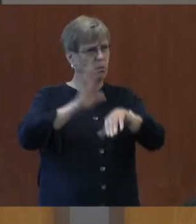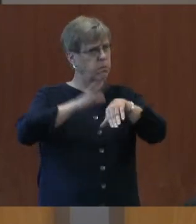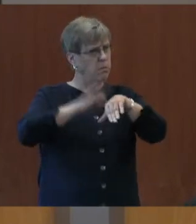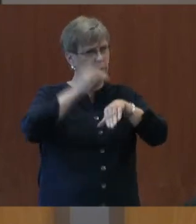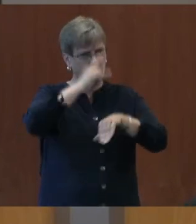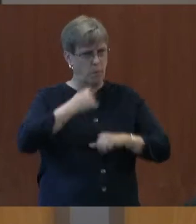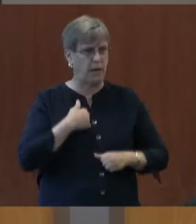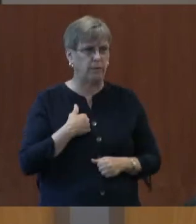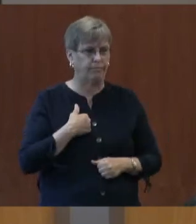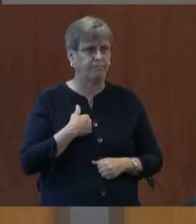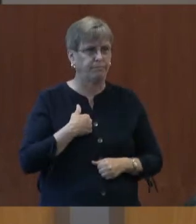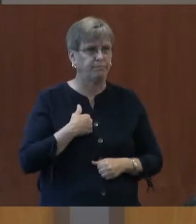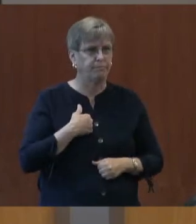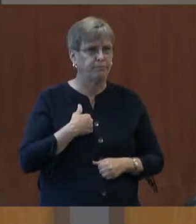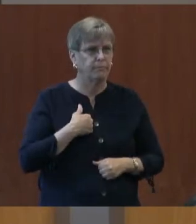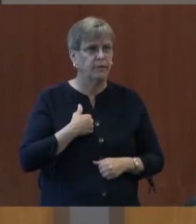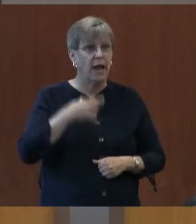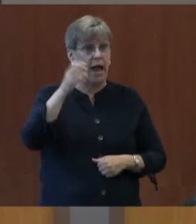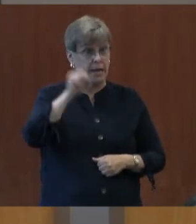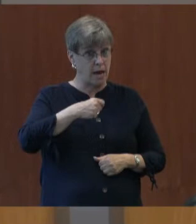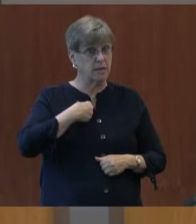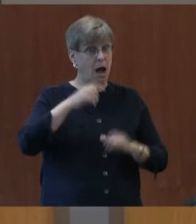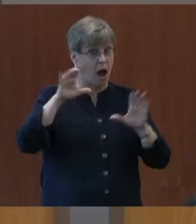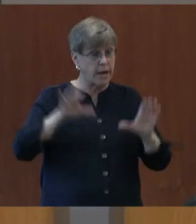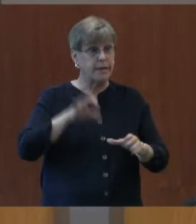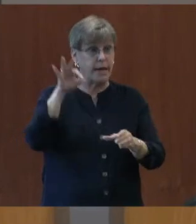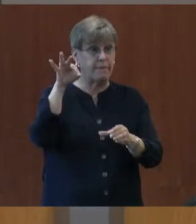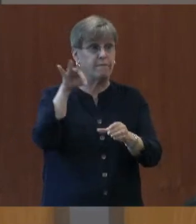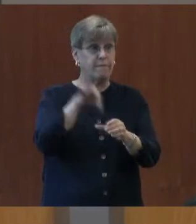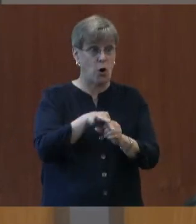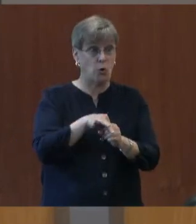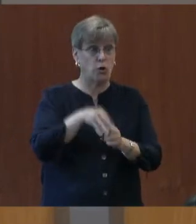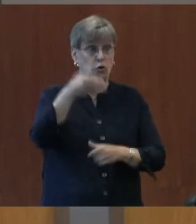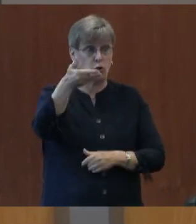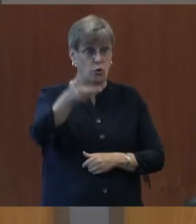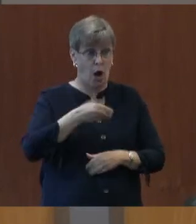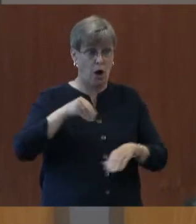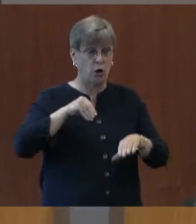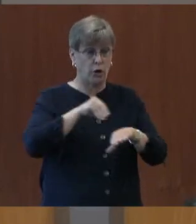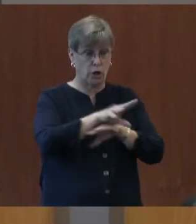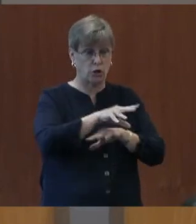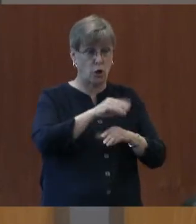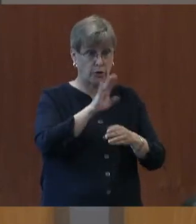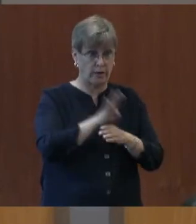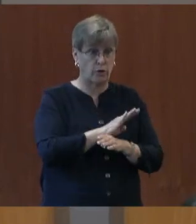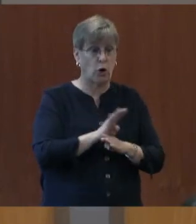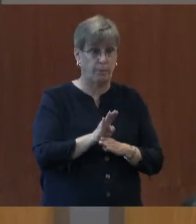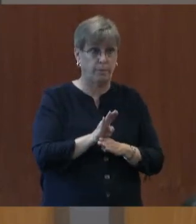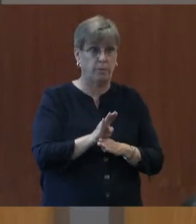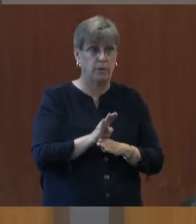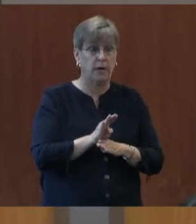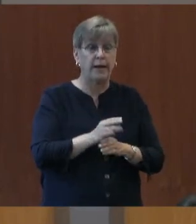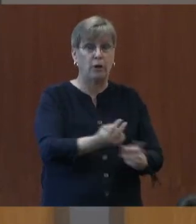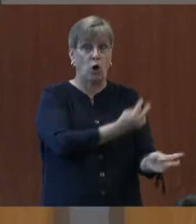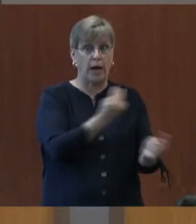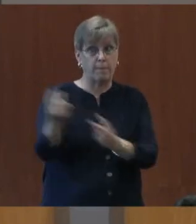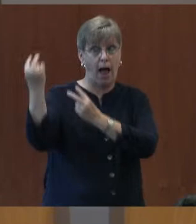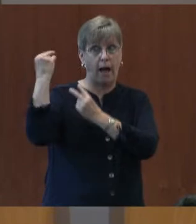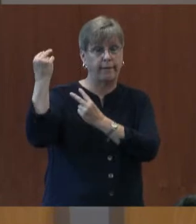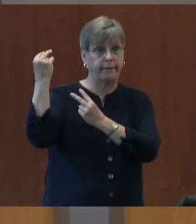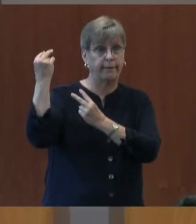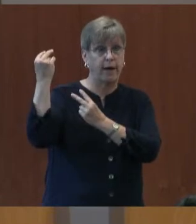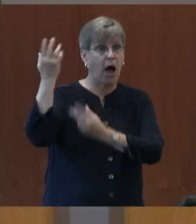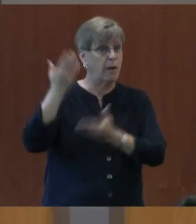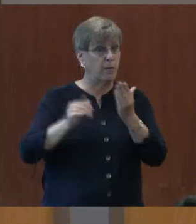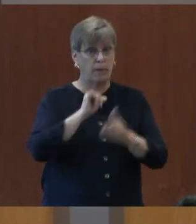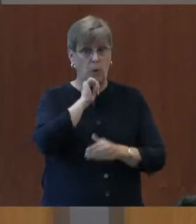me. And yes, I did vote to hire the consulting firm. Hindsight, I probably